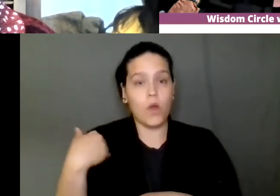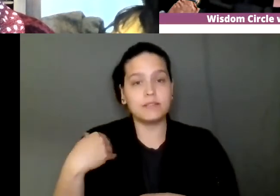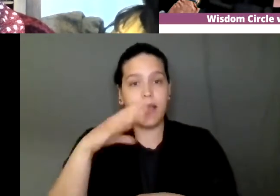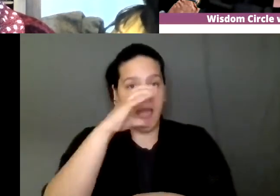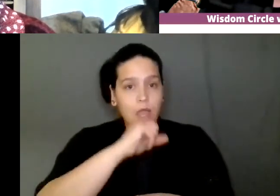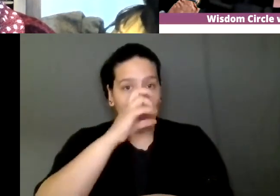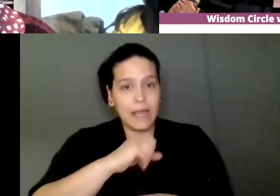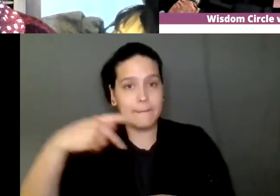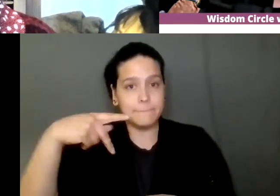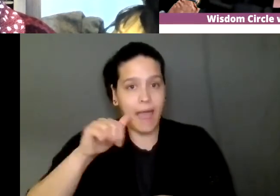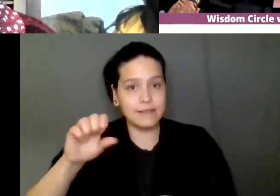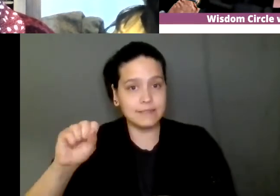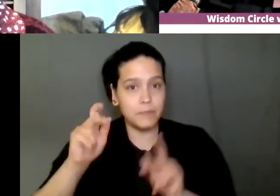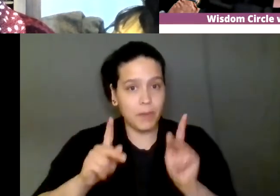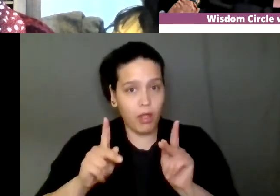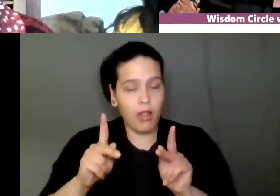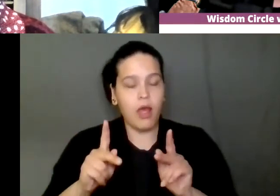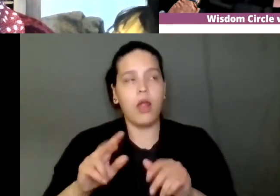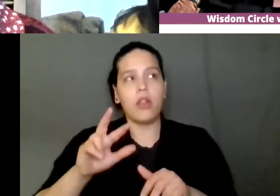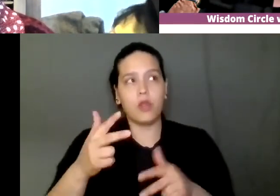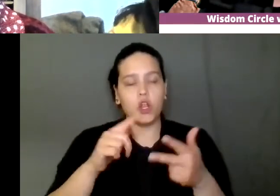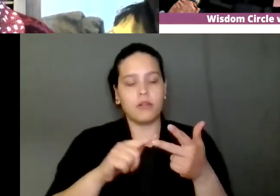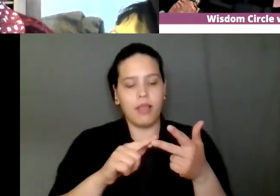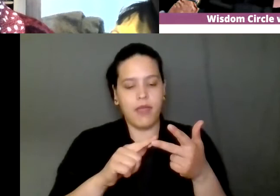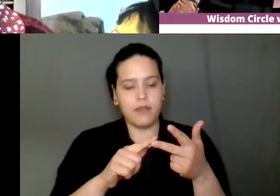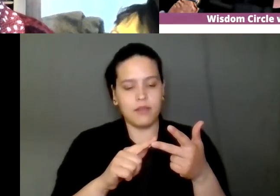people. And then her third clan,